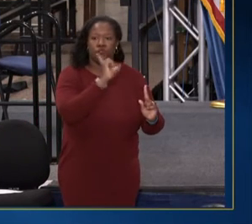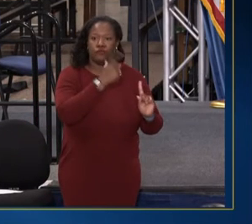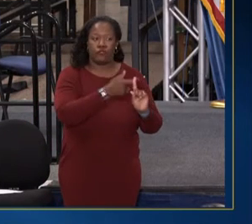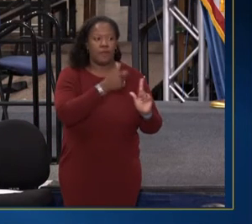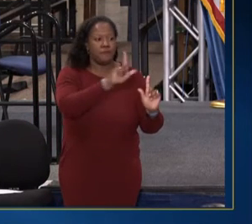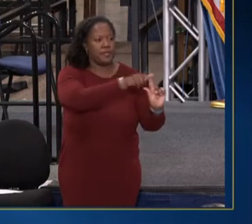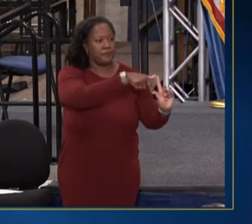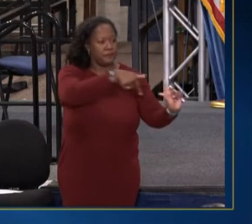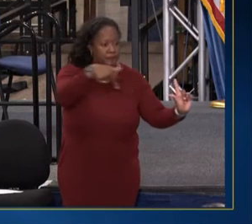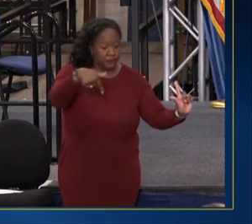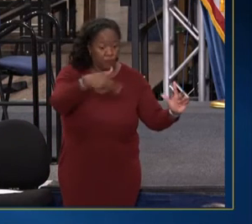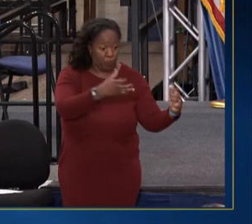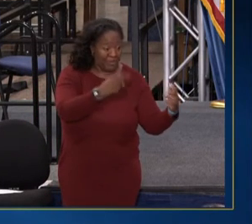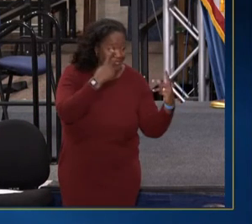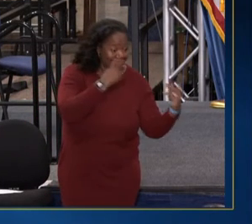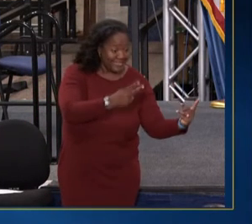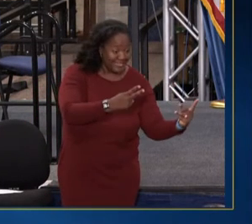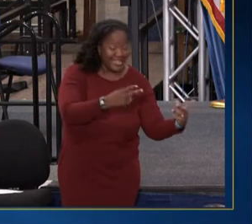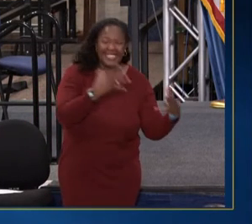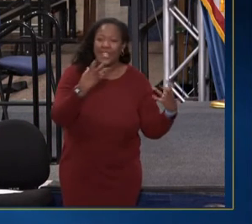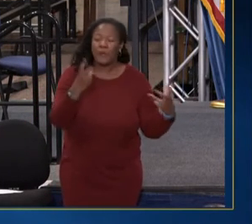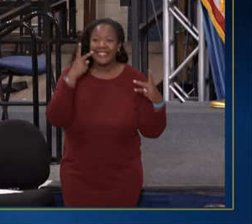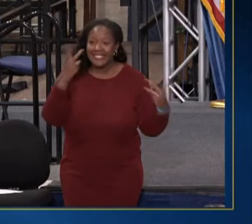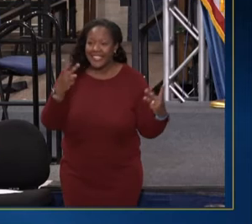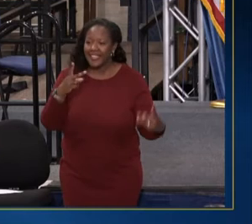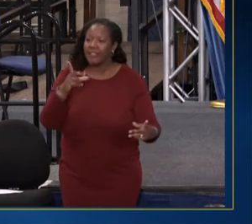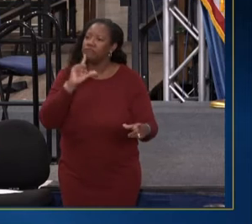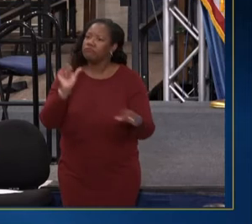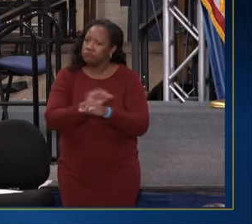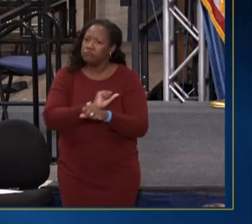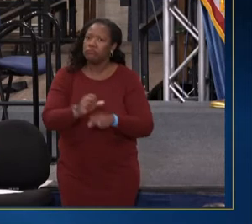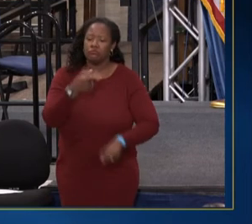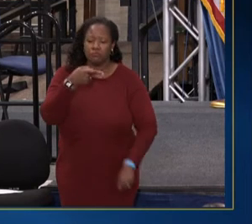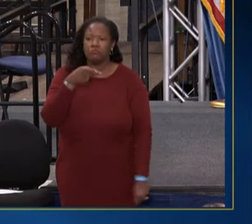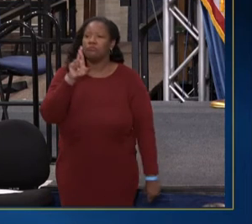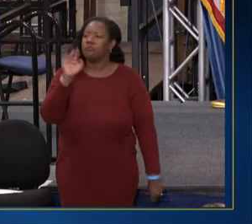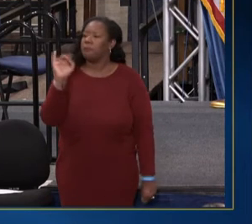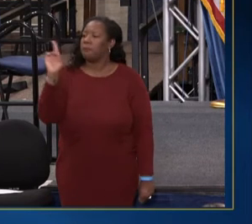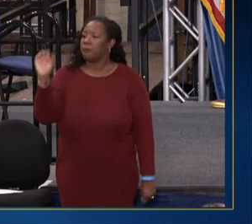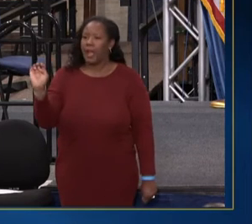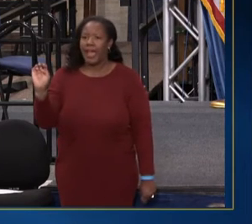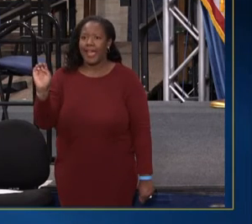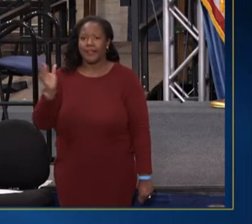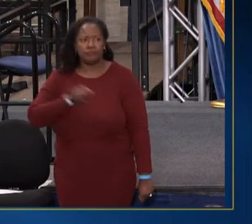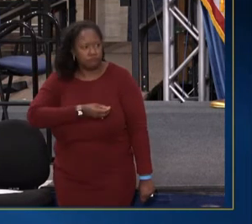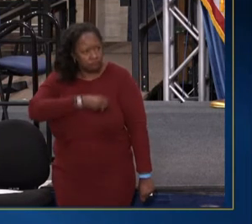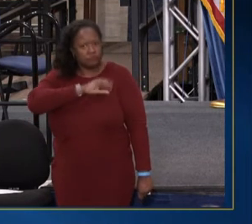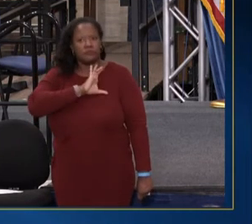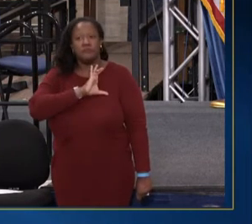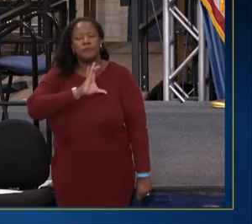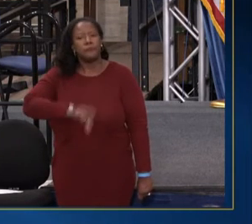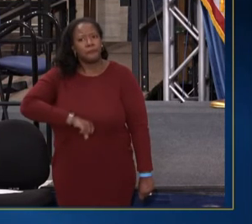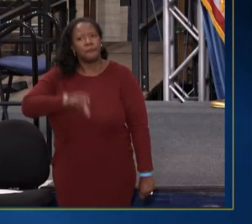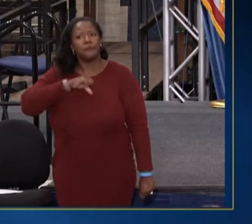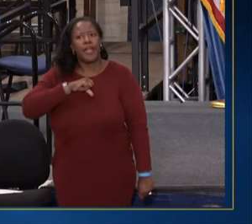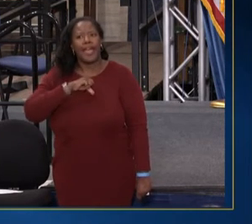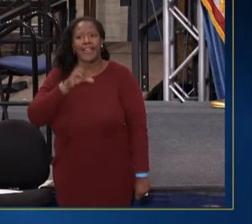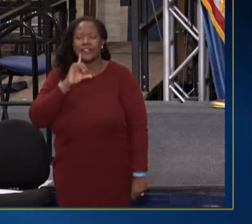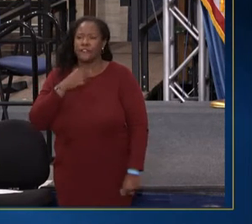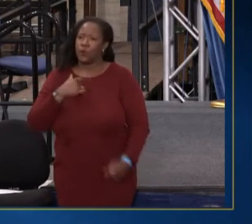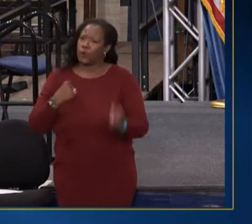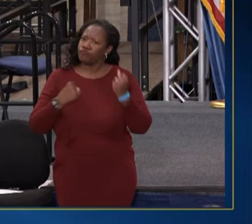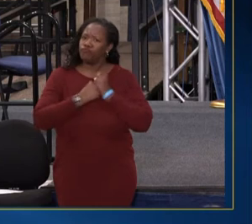see, is pride in all of its leaders in standing up for so many. And